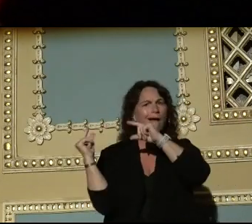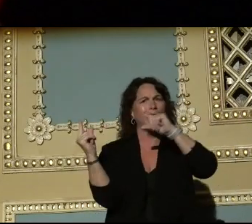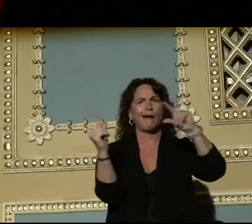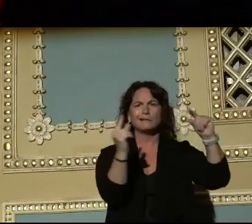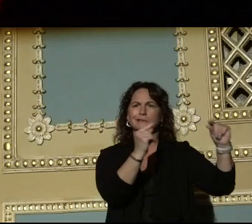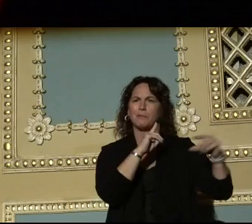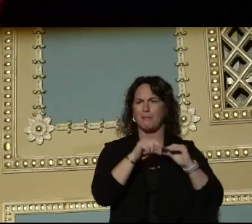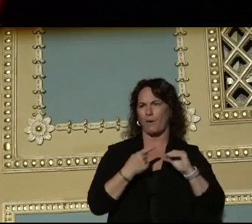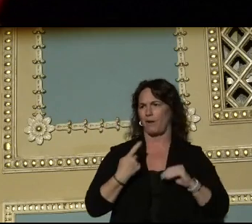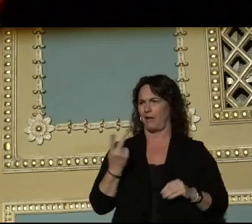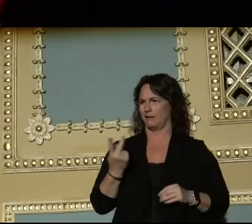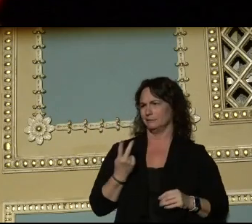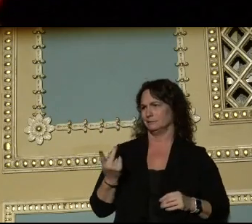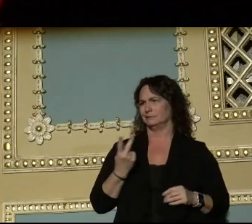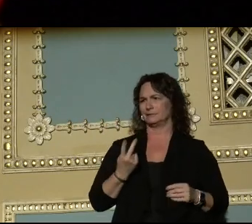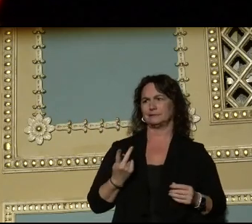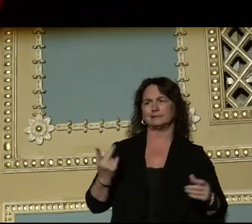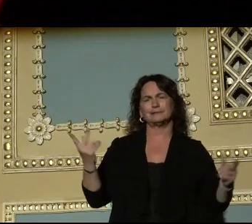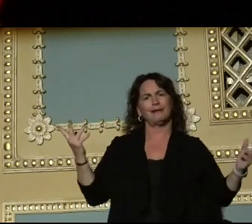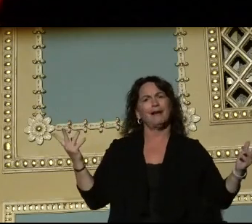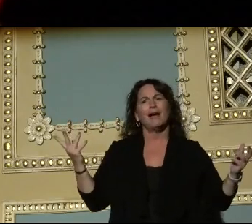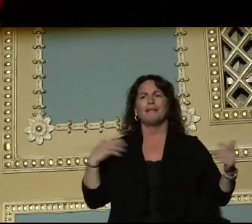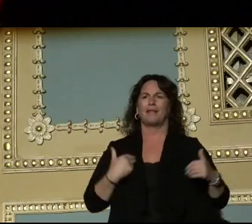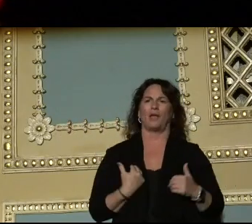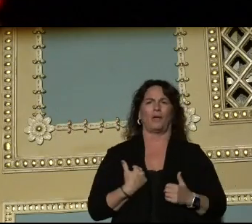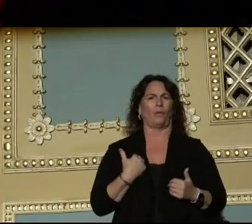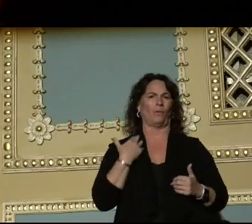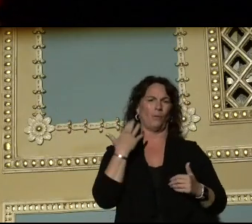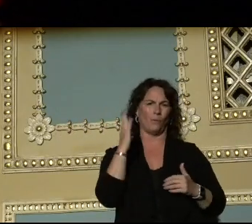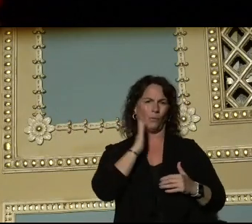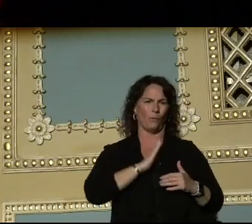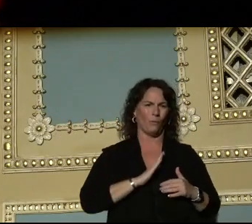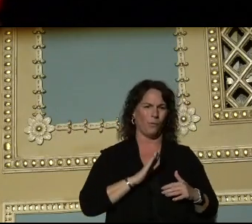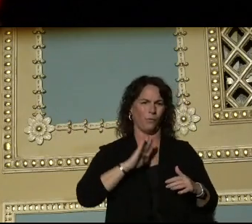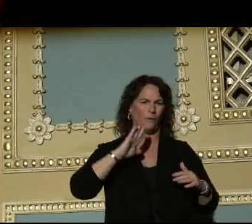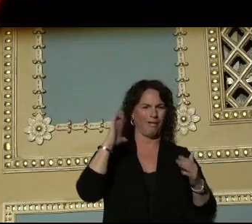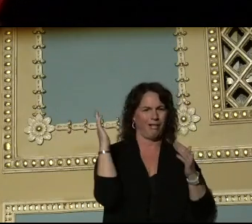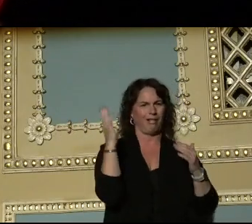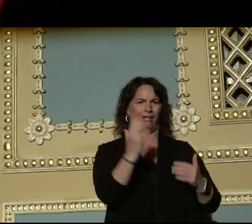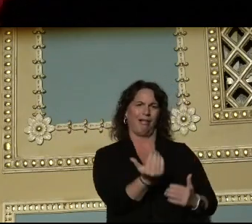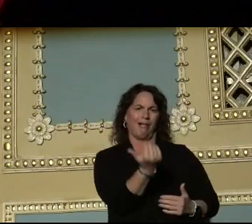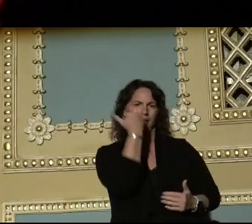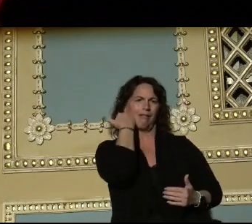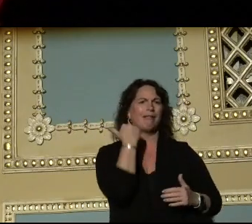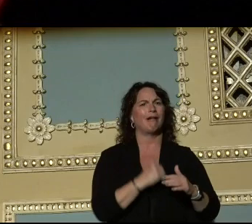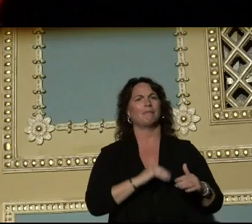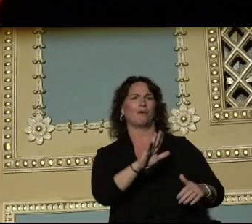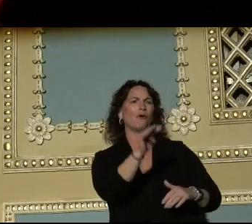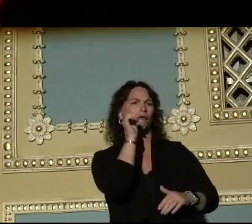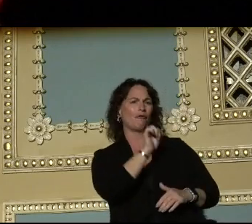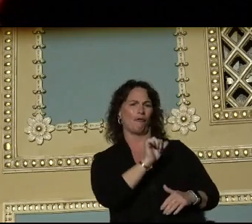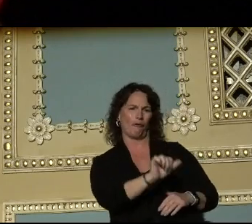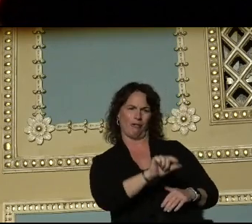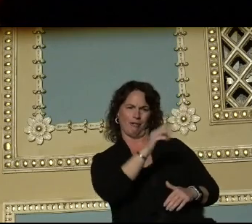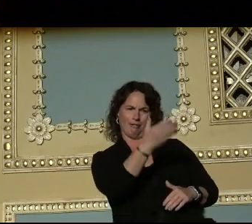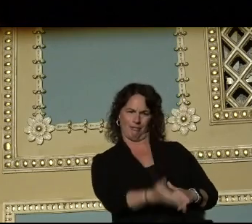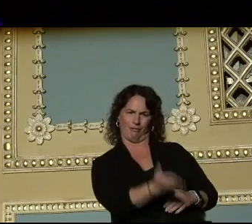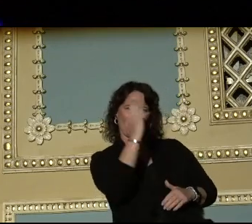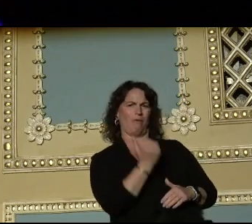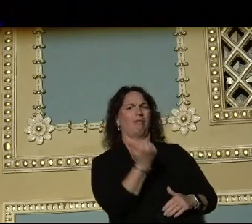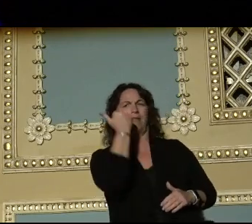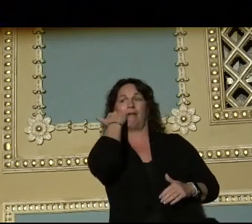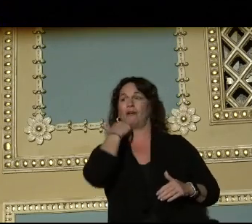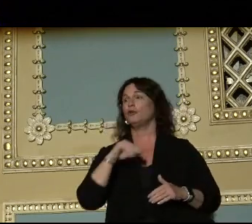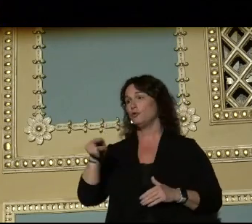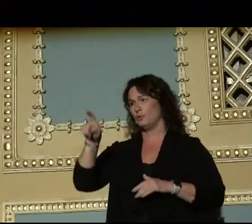a meal of some bright-eyed kid. You need someone looking after you. I